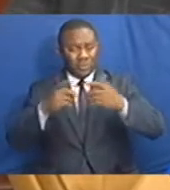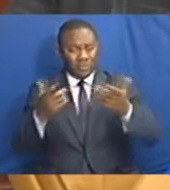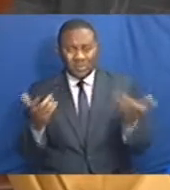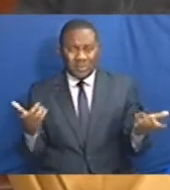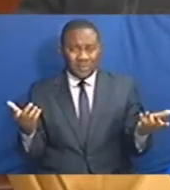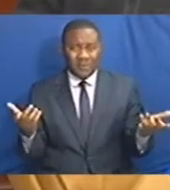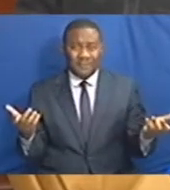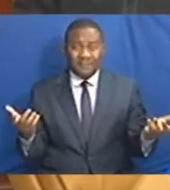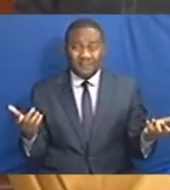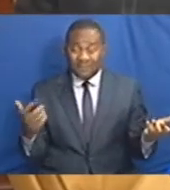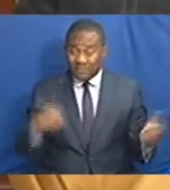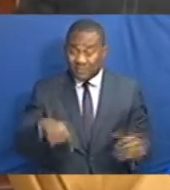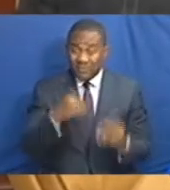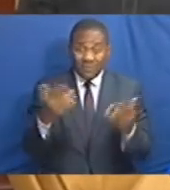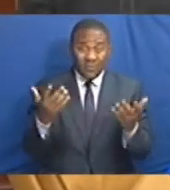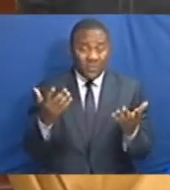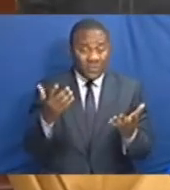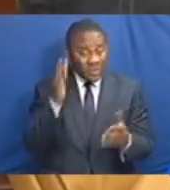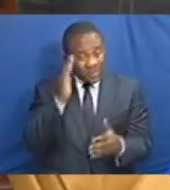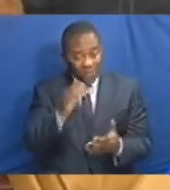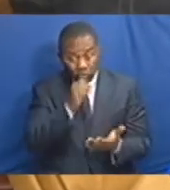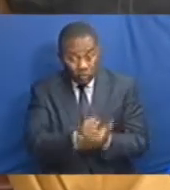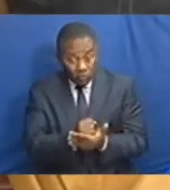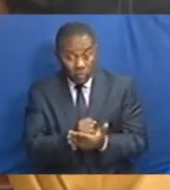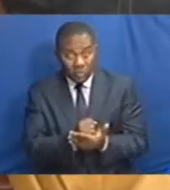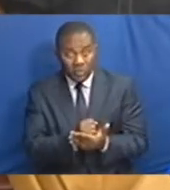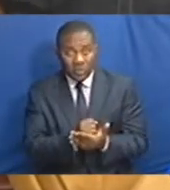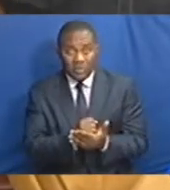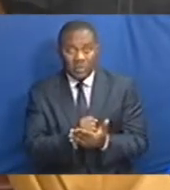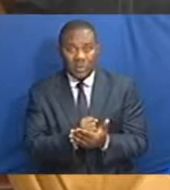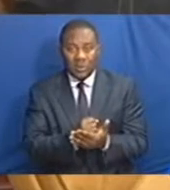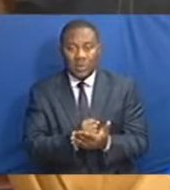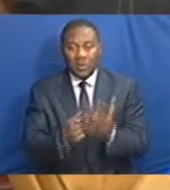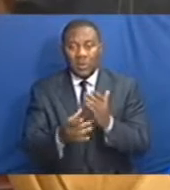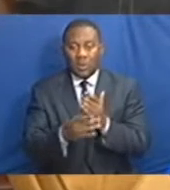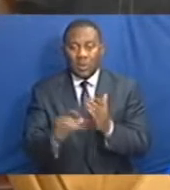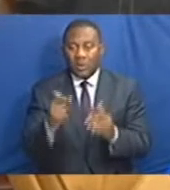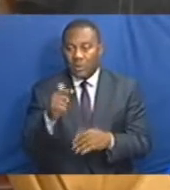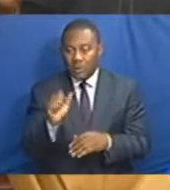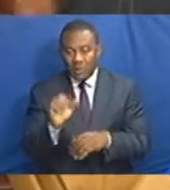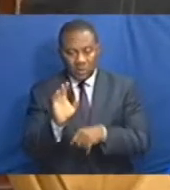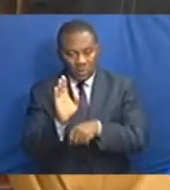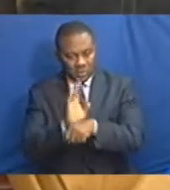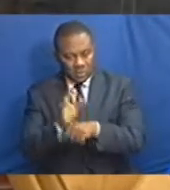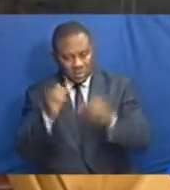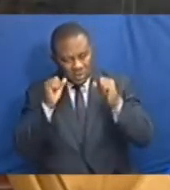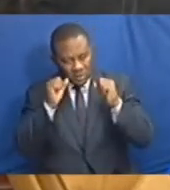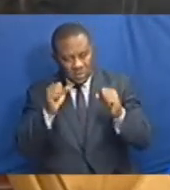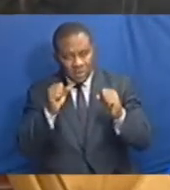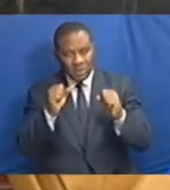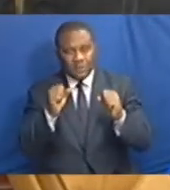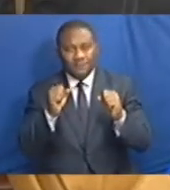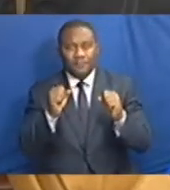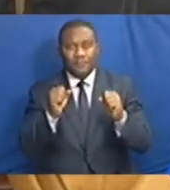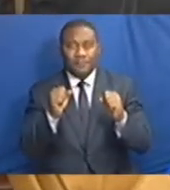we are going to make sure that we will take our oil and gas business serious, and with that, through